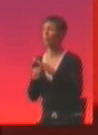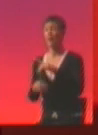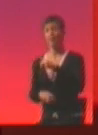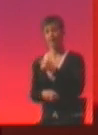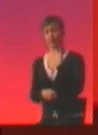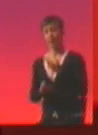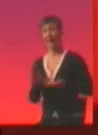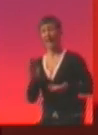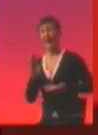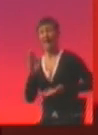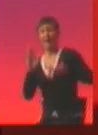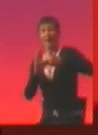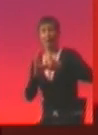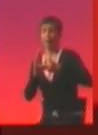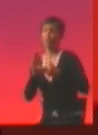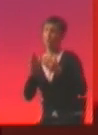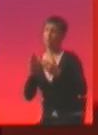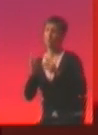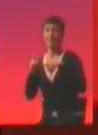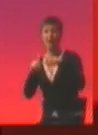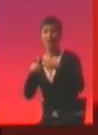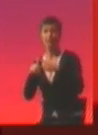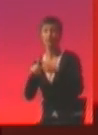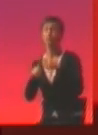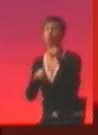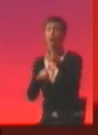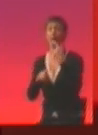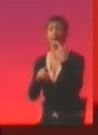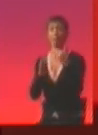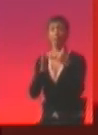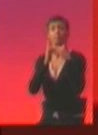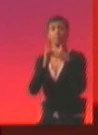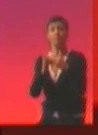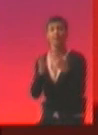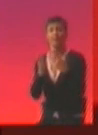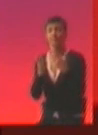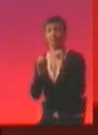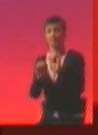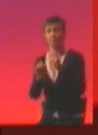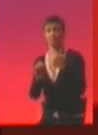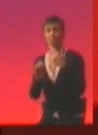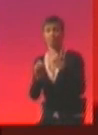increase the top rate of tax and we won't cut inheritance tax for millionaires. That's